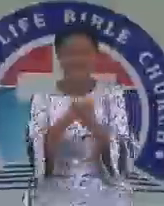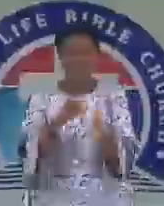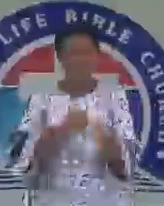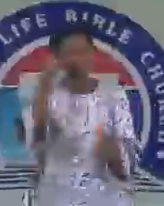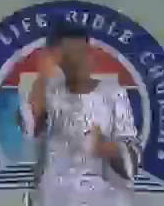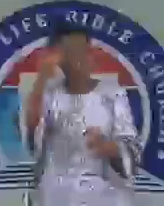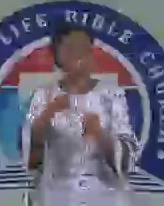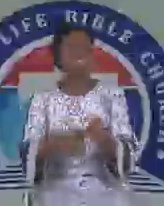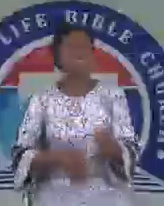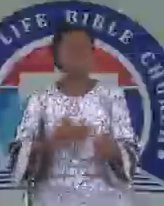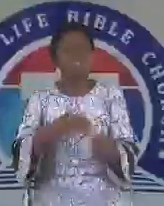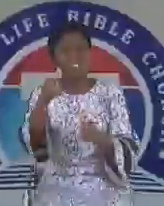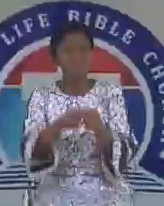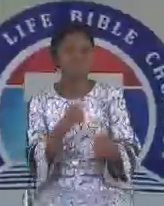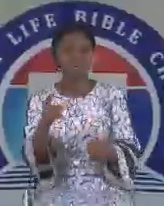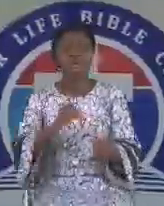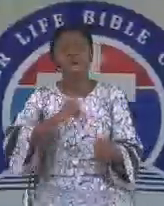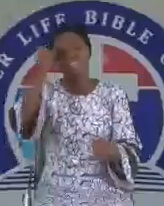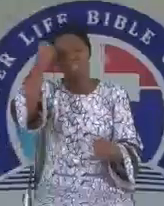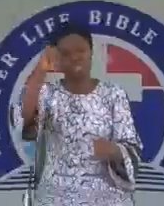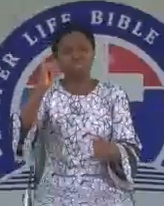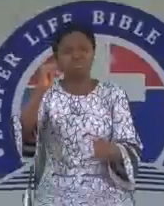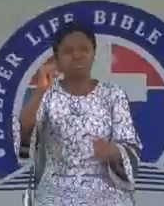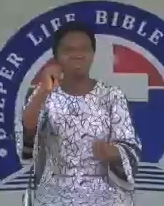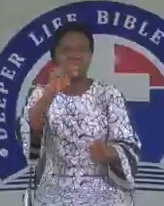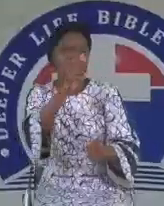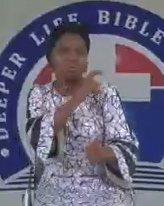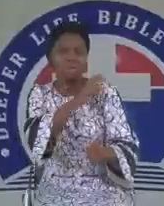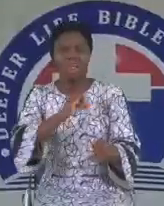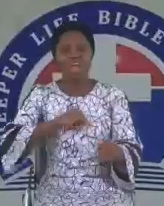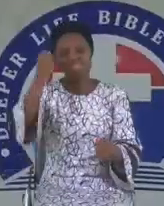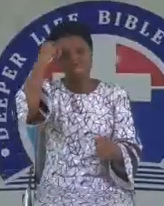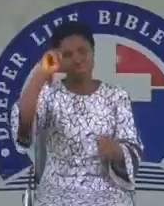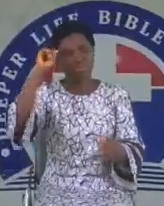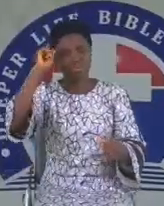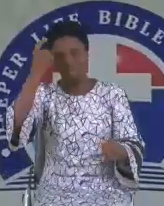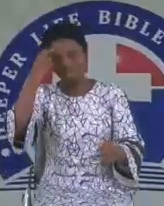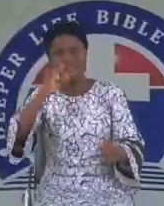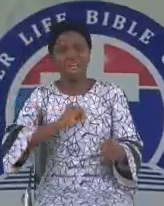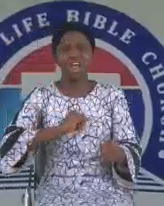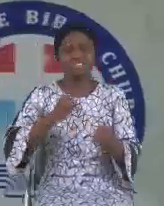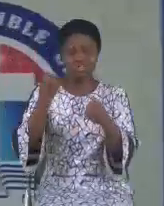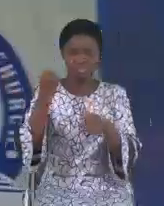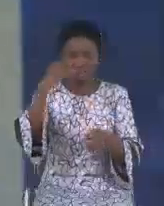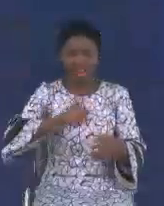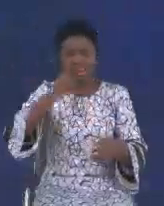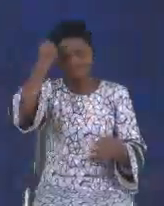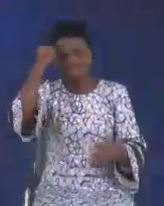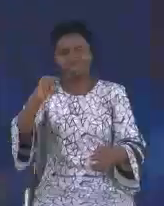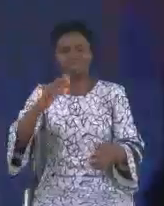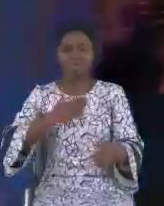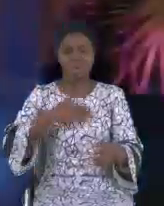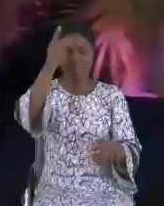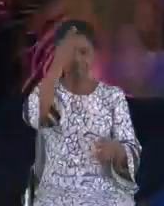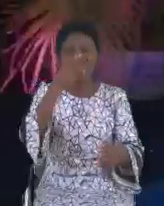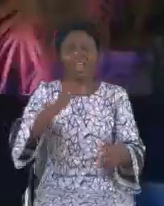disobey police. I disobey government. I disobey teachers. I disobey everybody. I disobey my parents. I